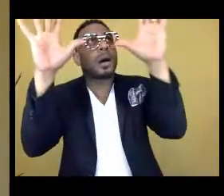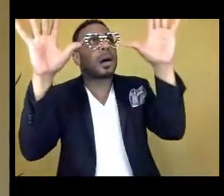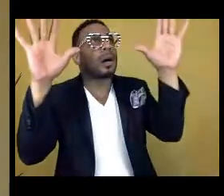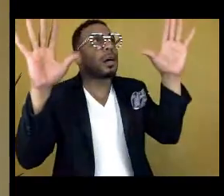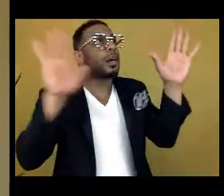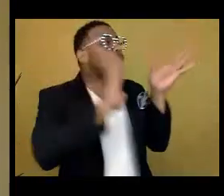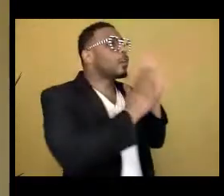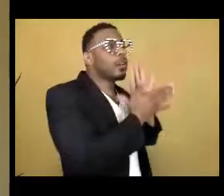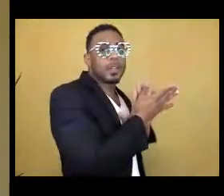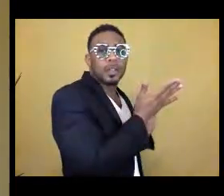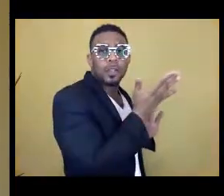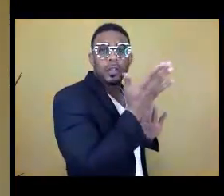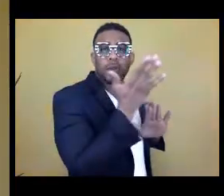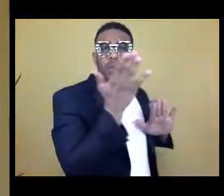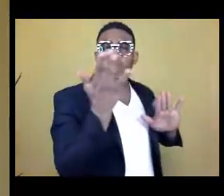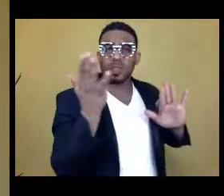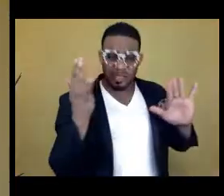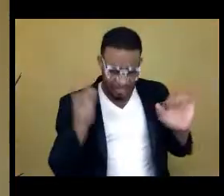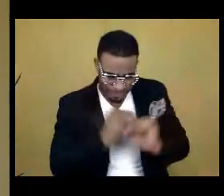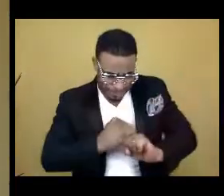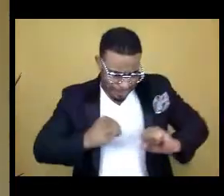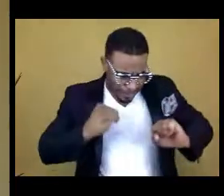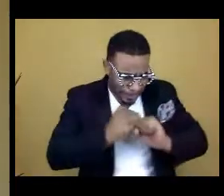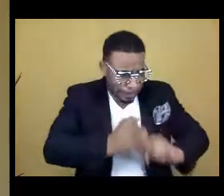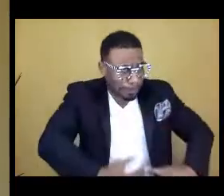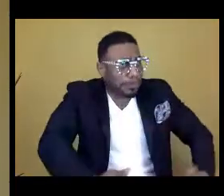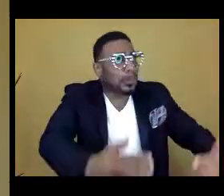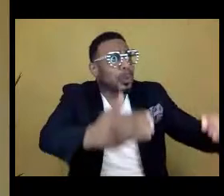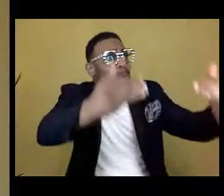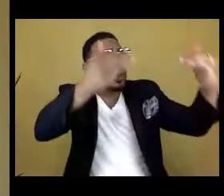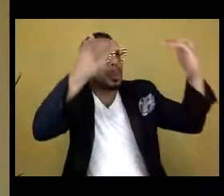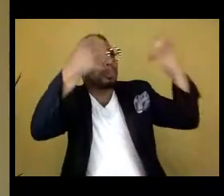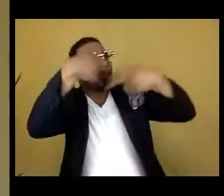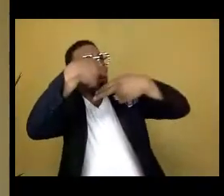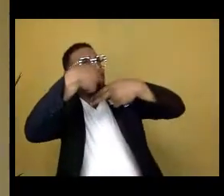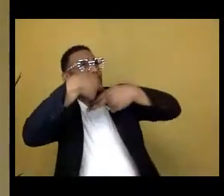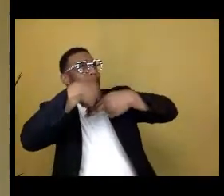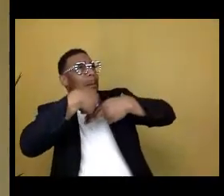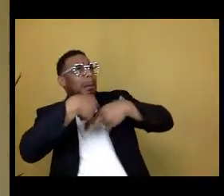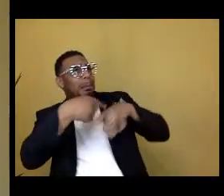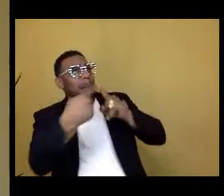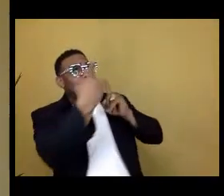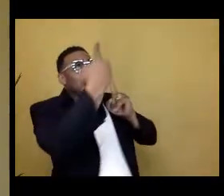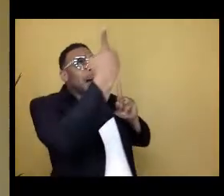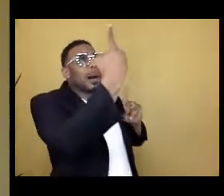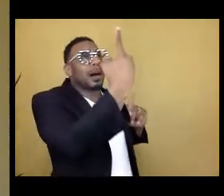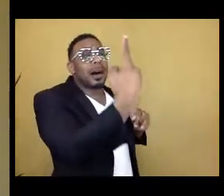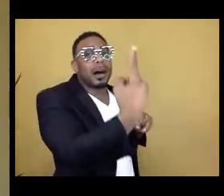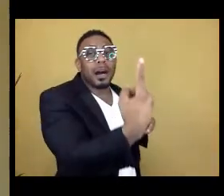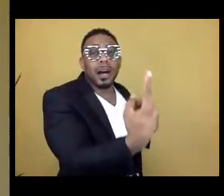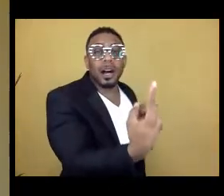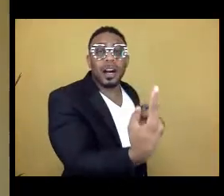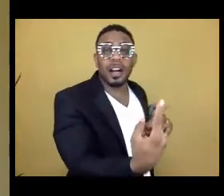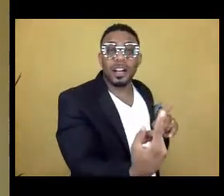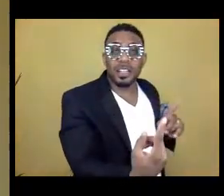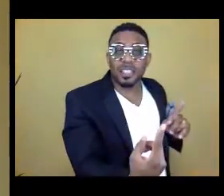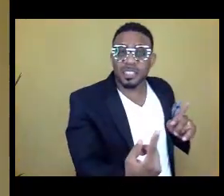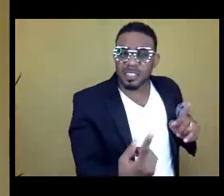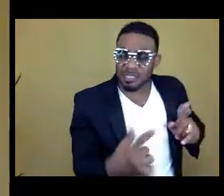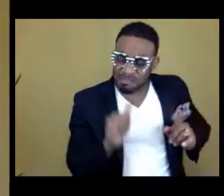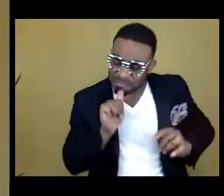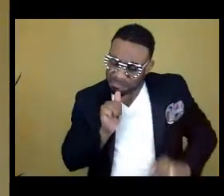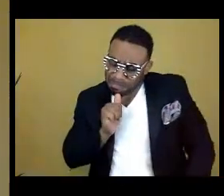to fight the unbeatable foe, to